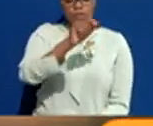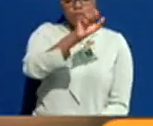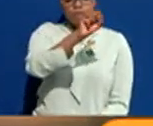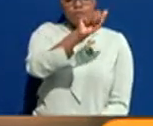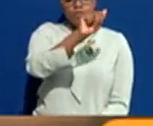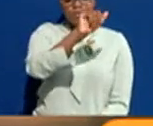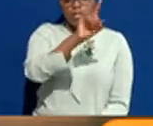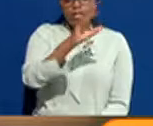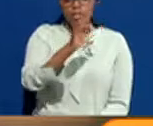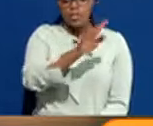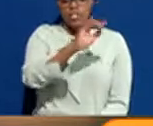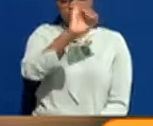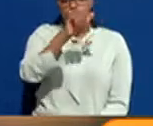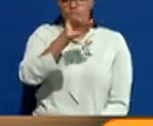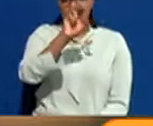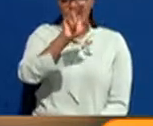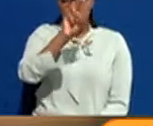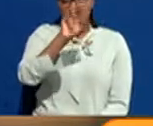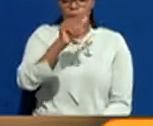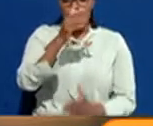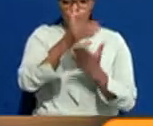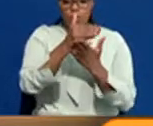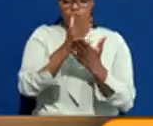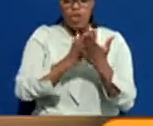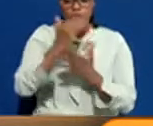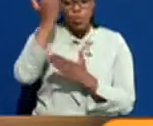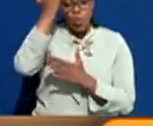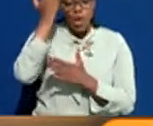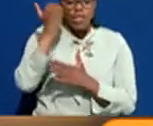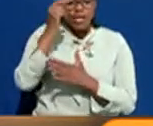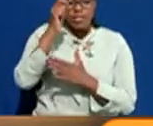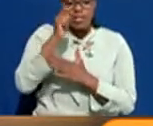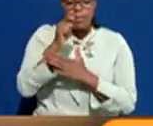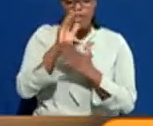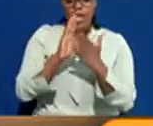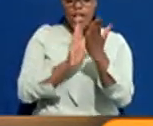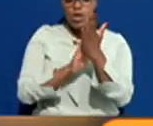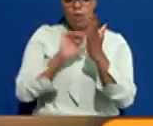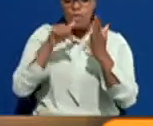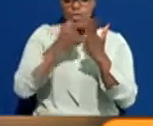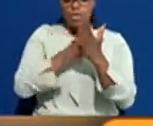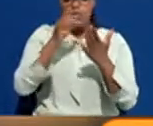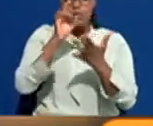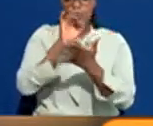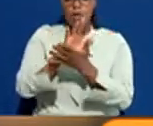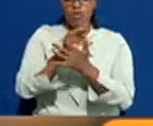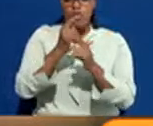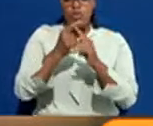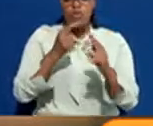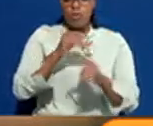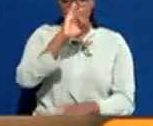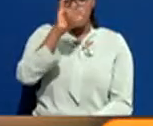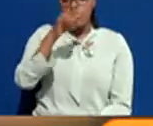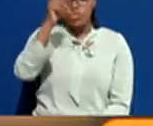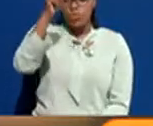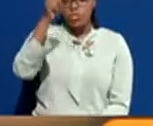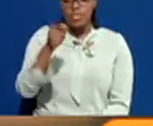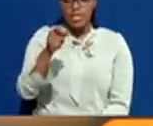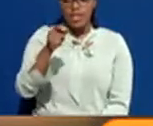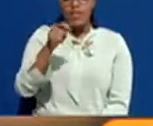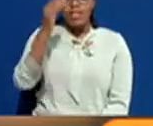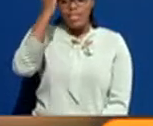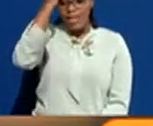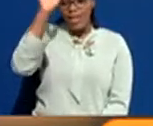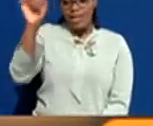Chitembwe, as now confirmed by a tribunal that this week recommended his removal from the judiciary. On the